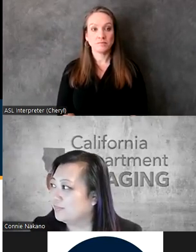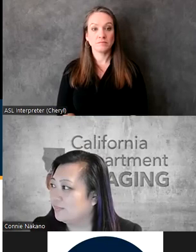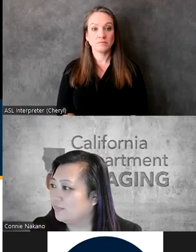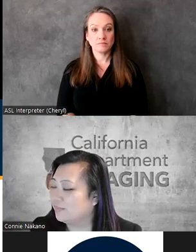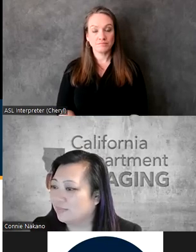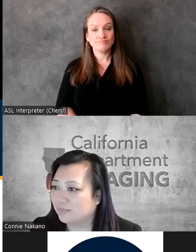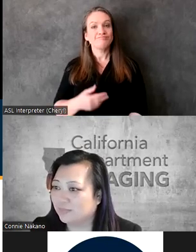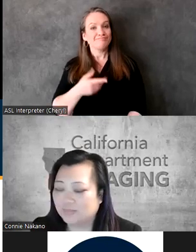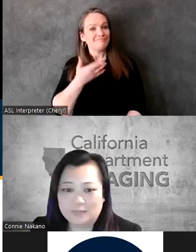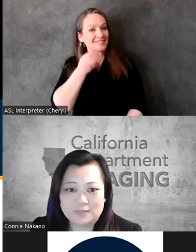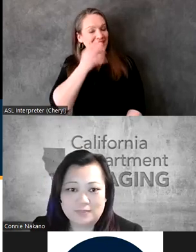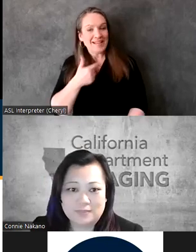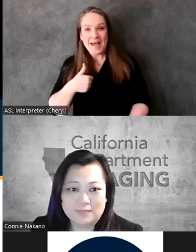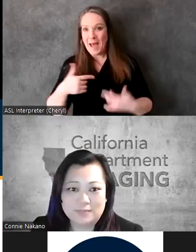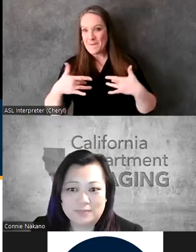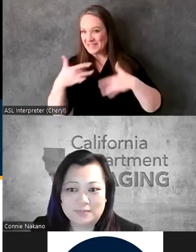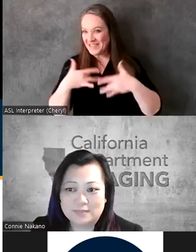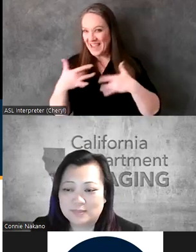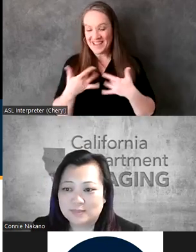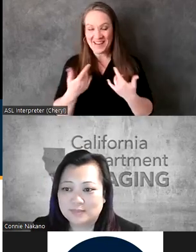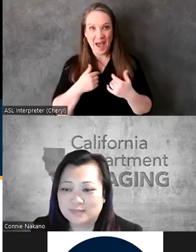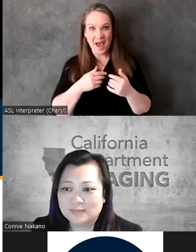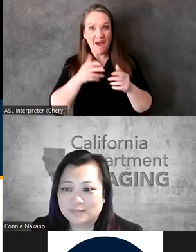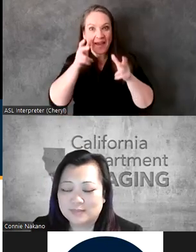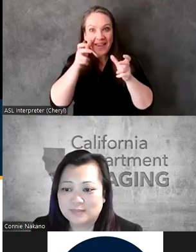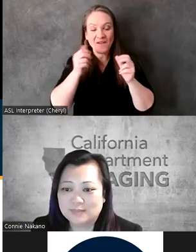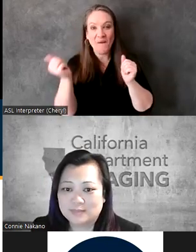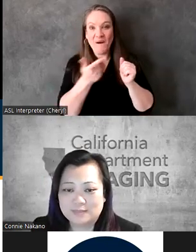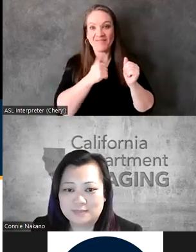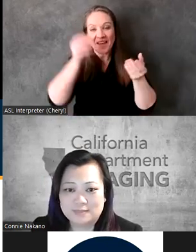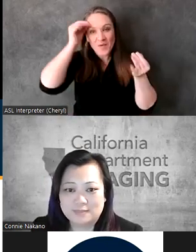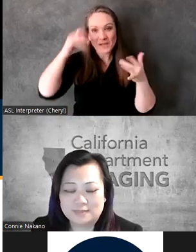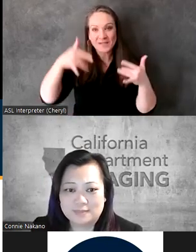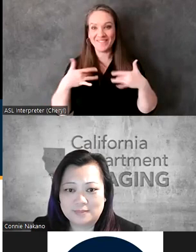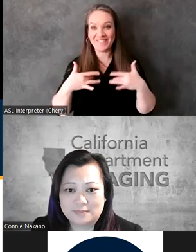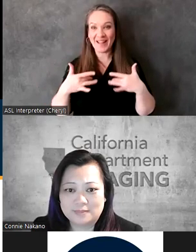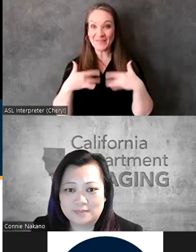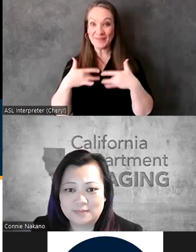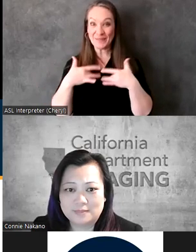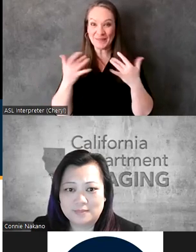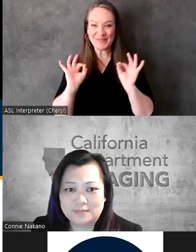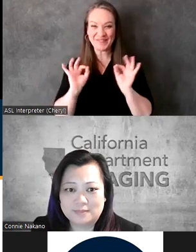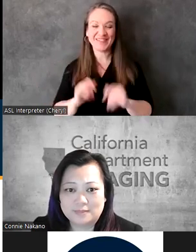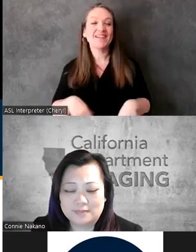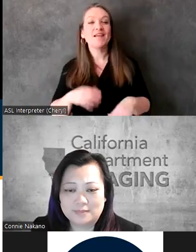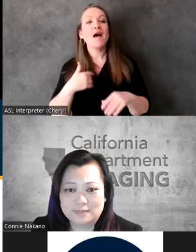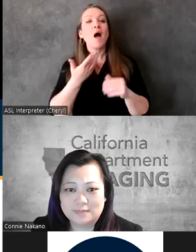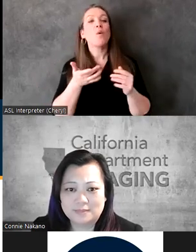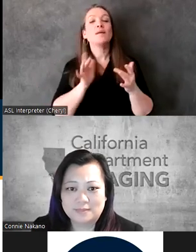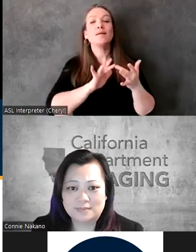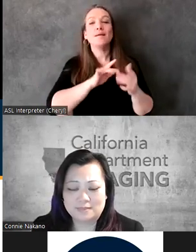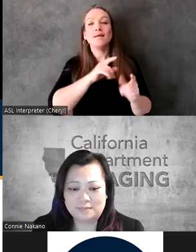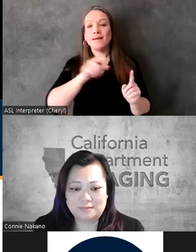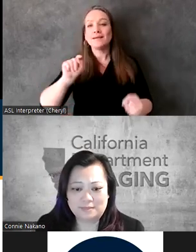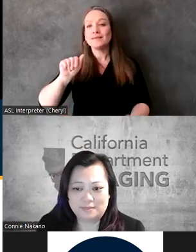I'm just doing the tippy toe dance, hearing everything. But I did have a question. I wanted to follow up with Tatiana. What she's saying is